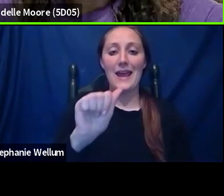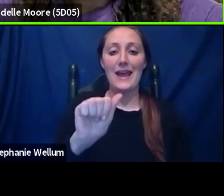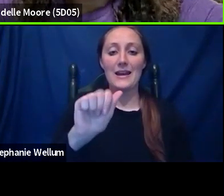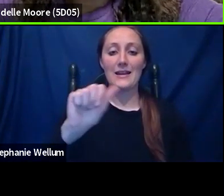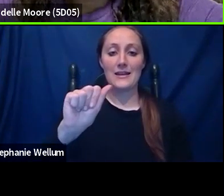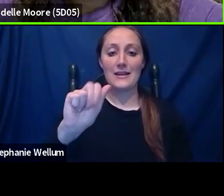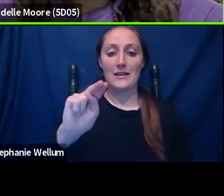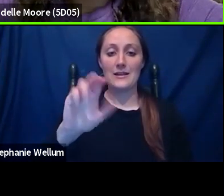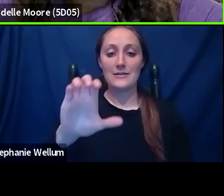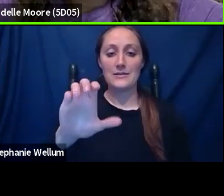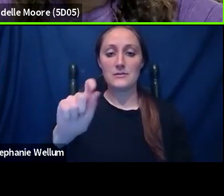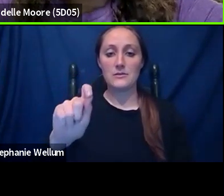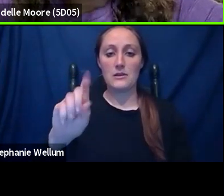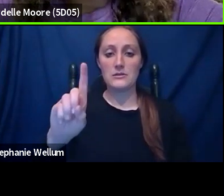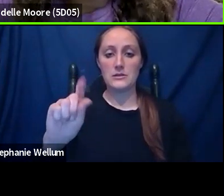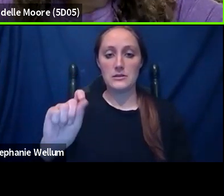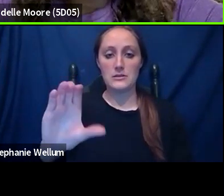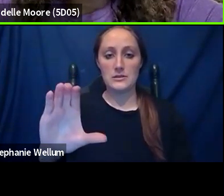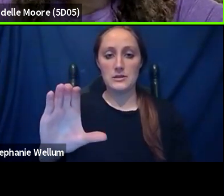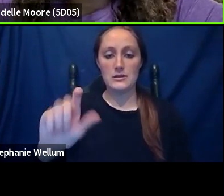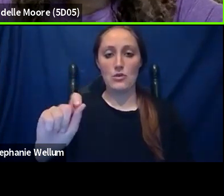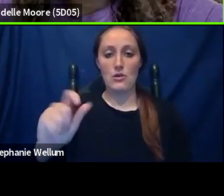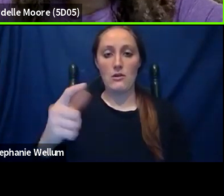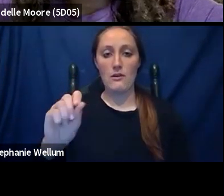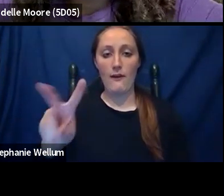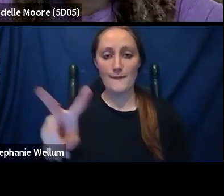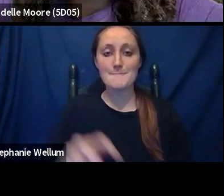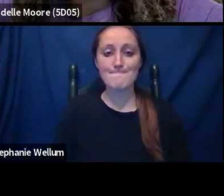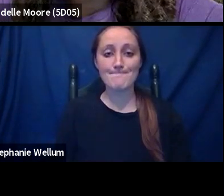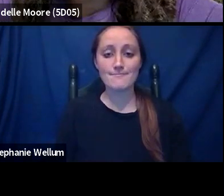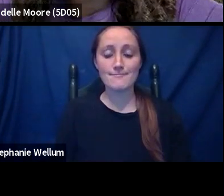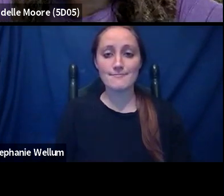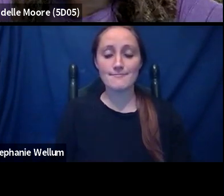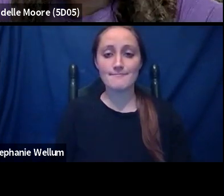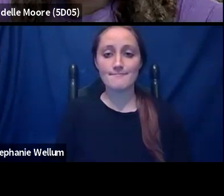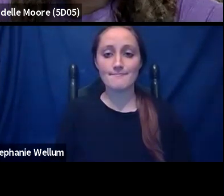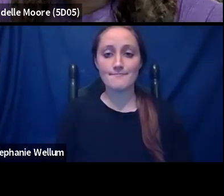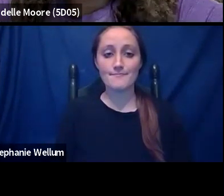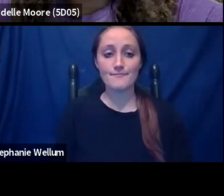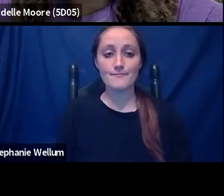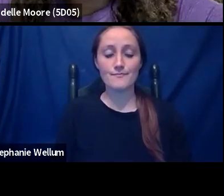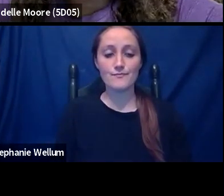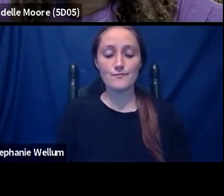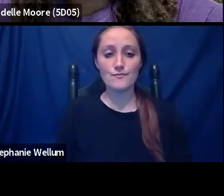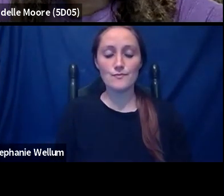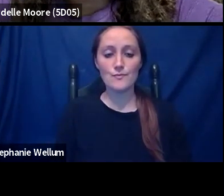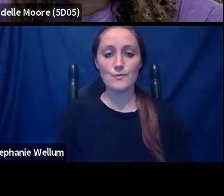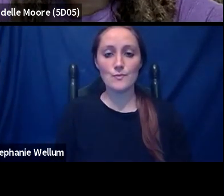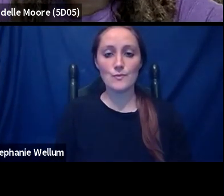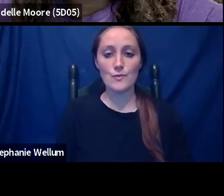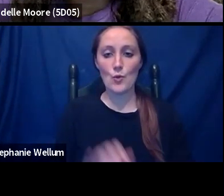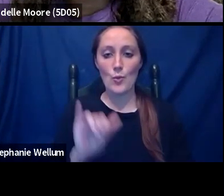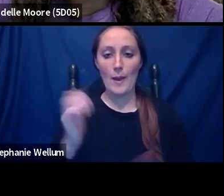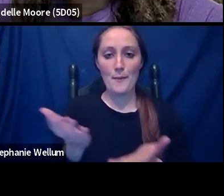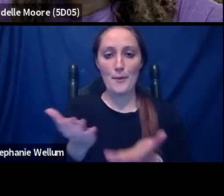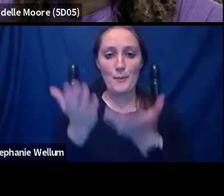5d@anc.dc.gov. Yeah. Right. So that motion I'm going to propose a motion that we